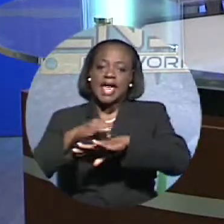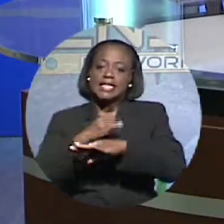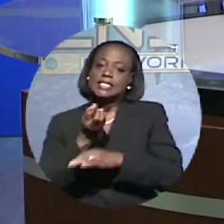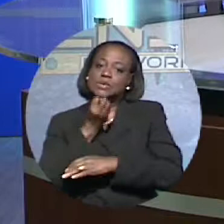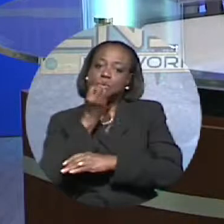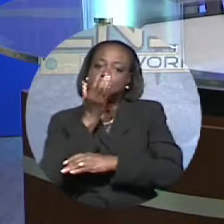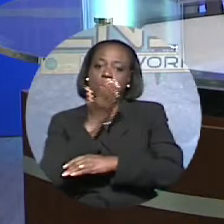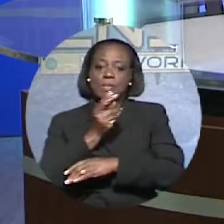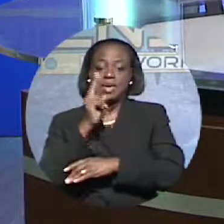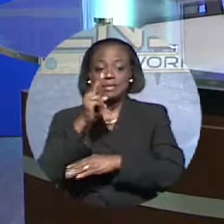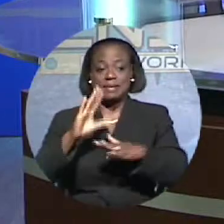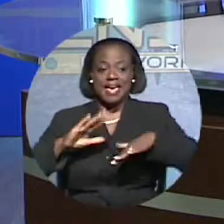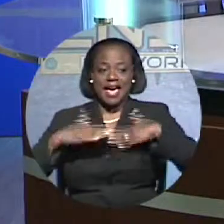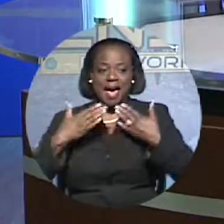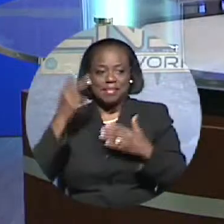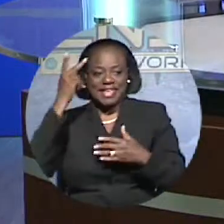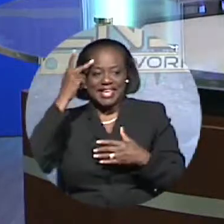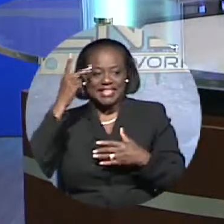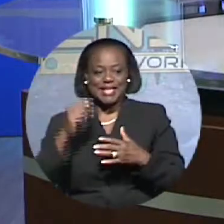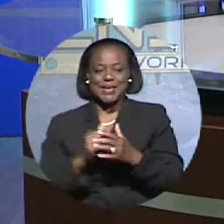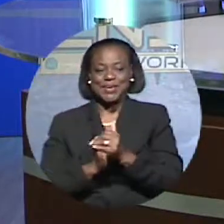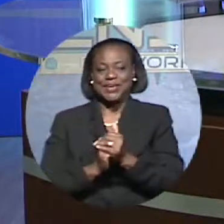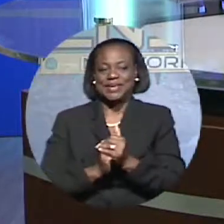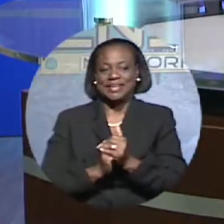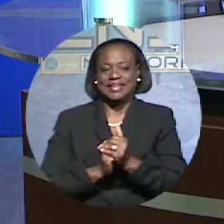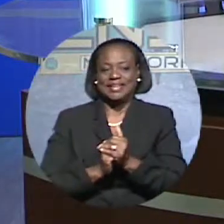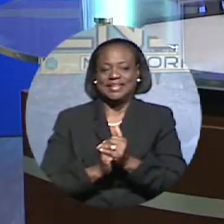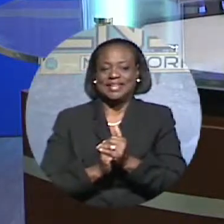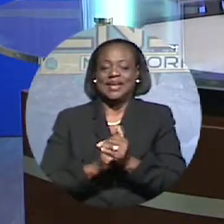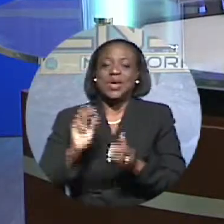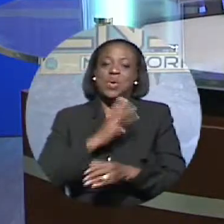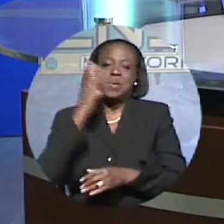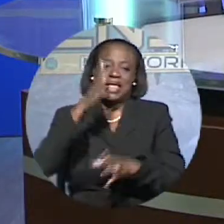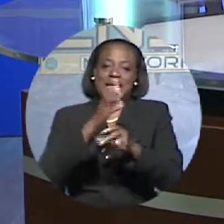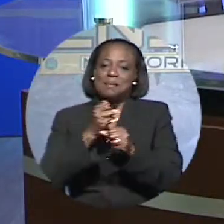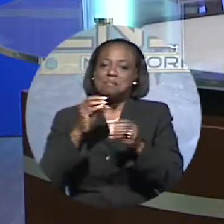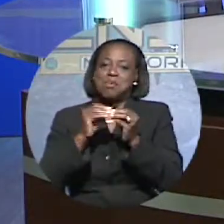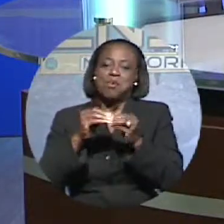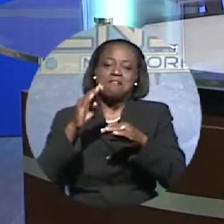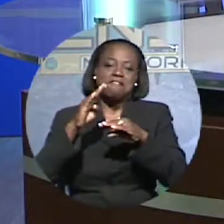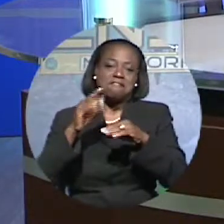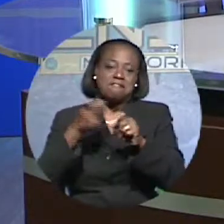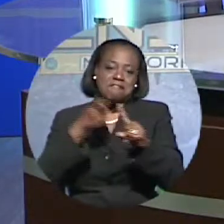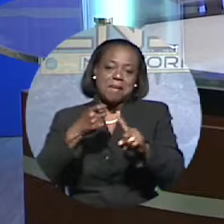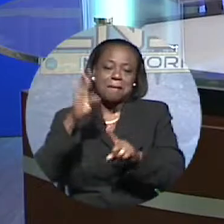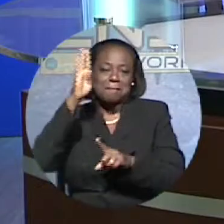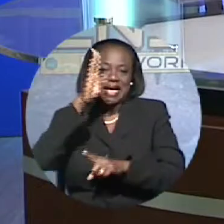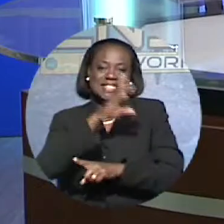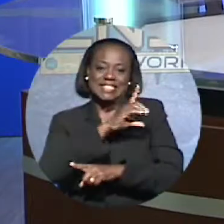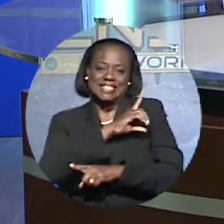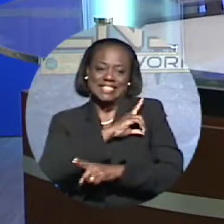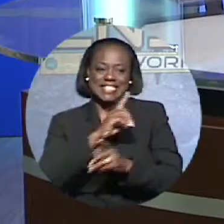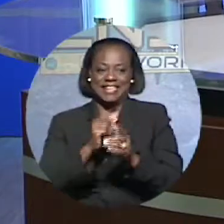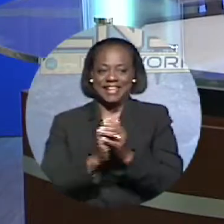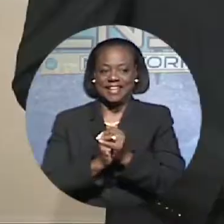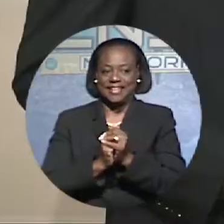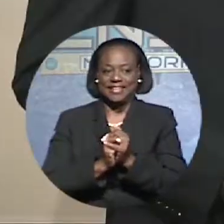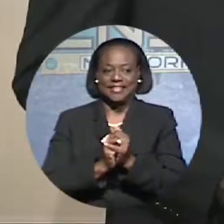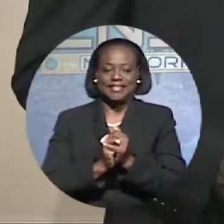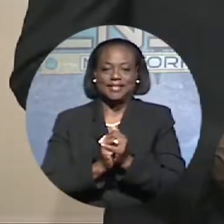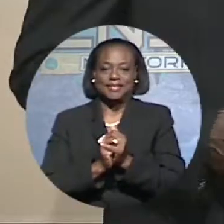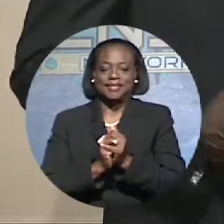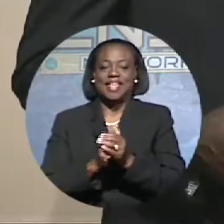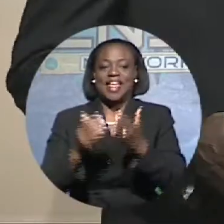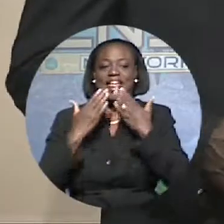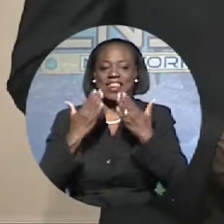so you should be happy, Thank Candino. God, I know, right? Well, I'm sure we'll get more from Chief Meteorologist Basil Dean, who has the latest temperatures. Basil?